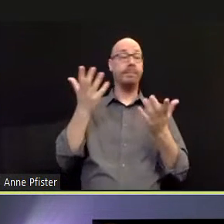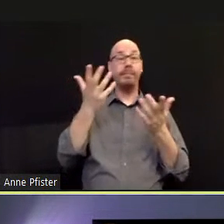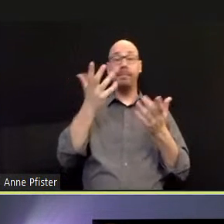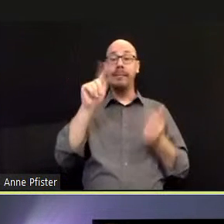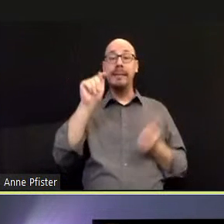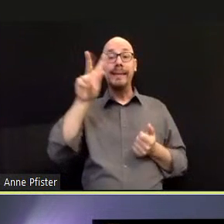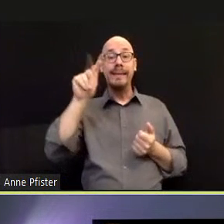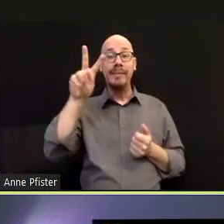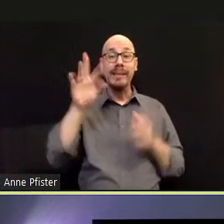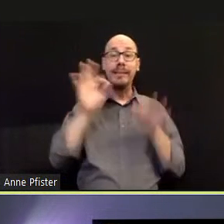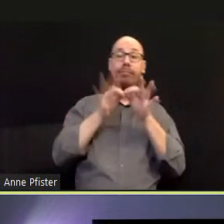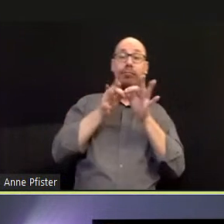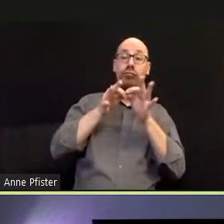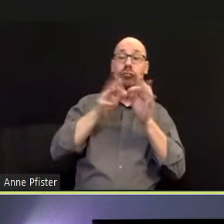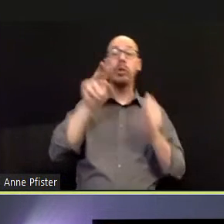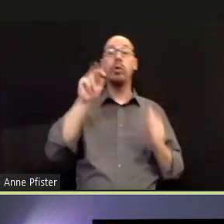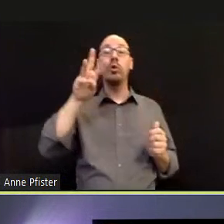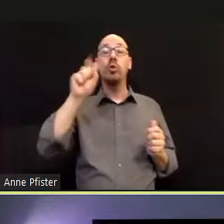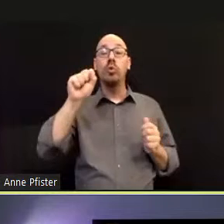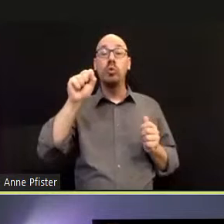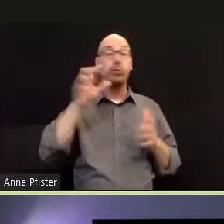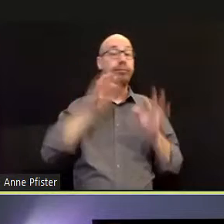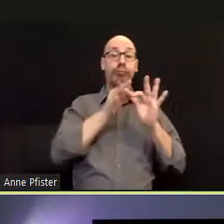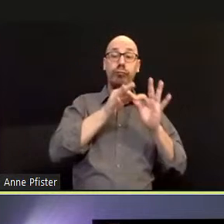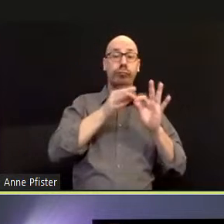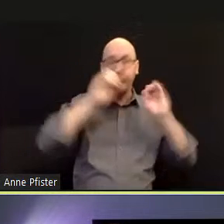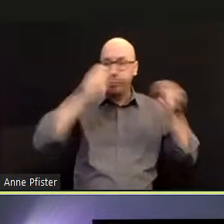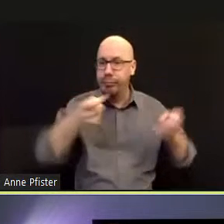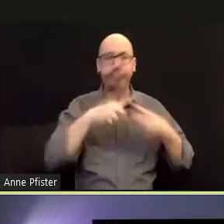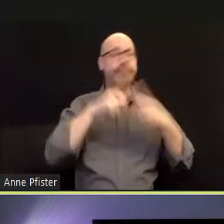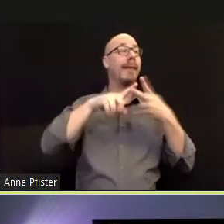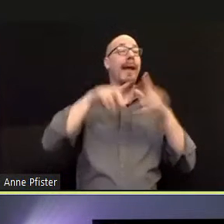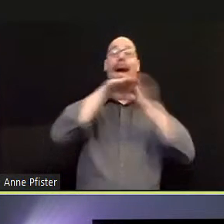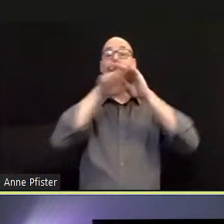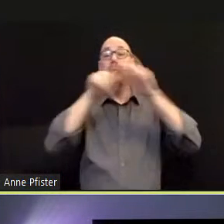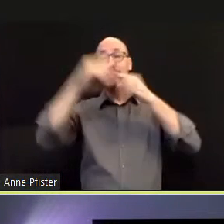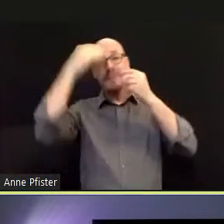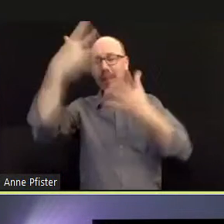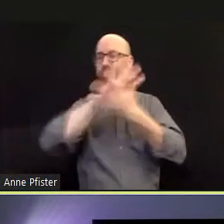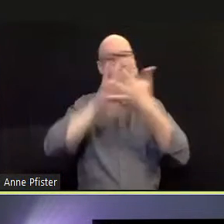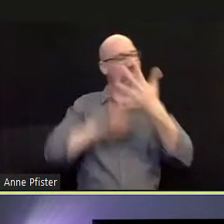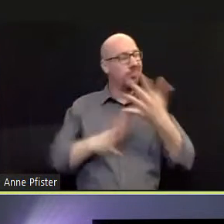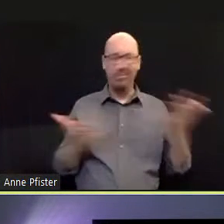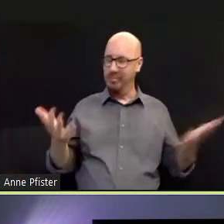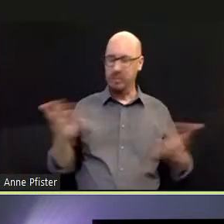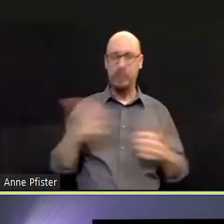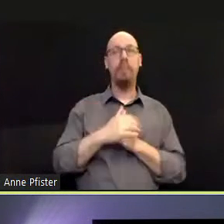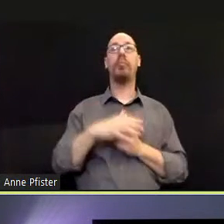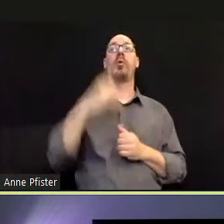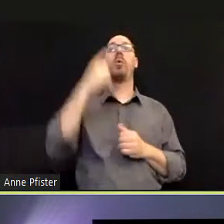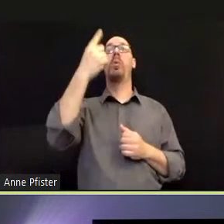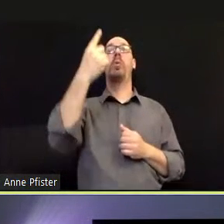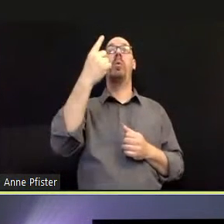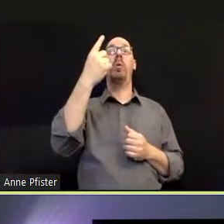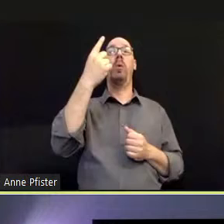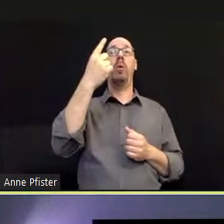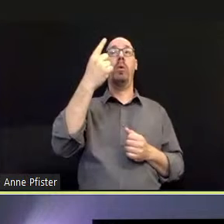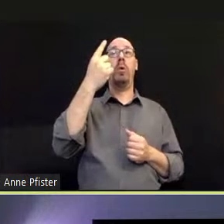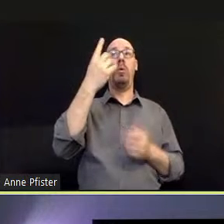interpreted television news and other news sources. So one of the things that happened in